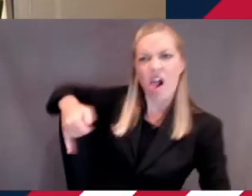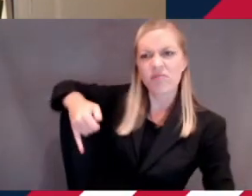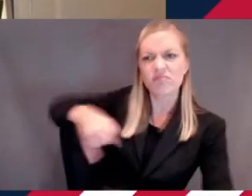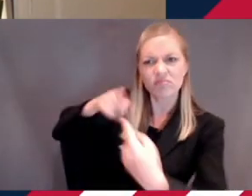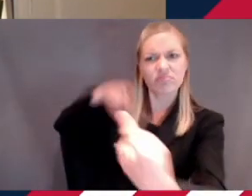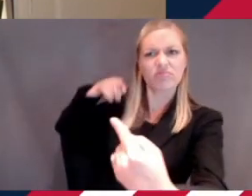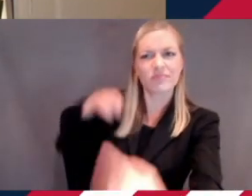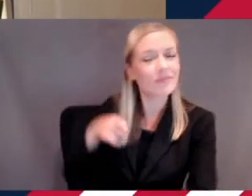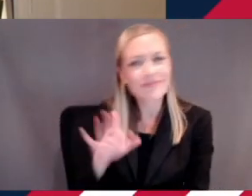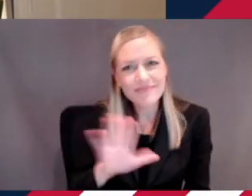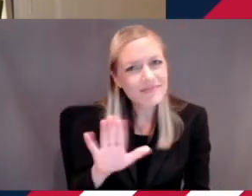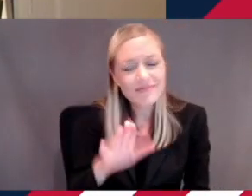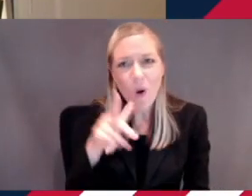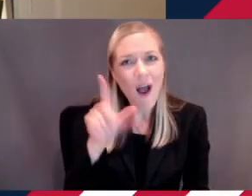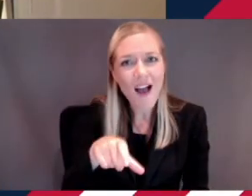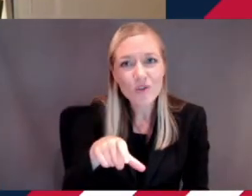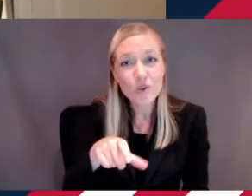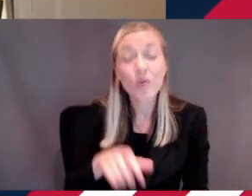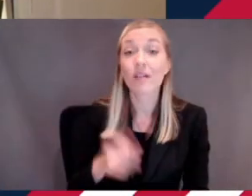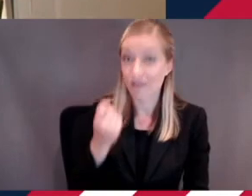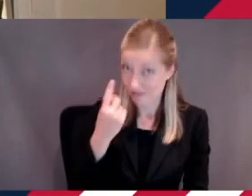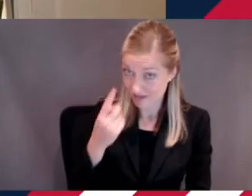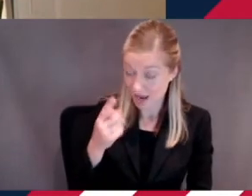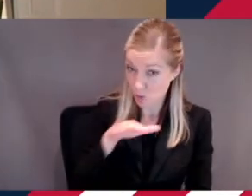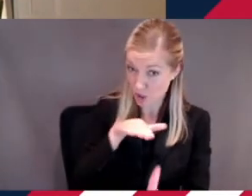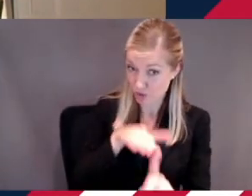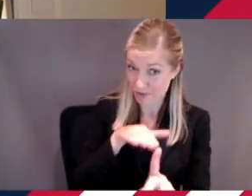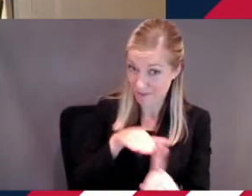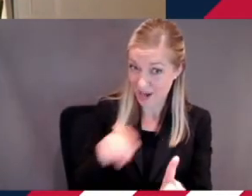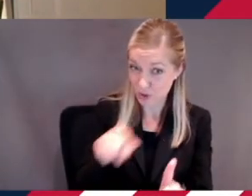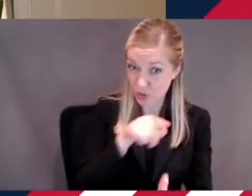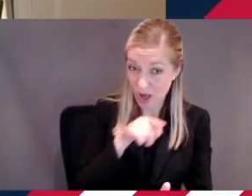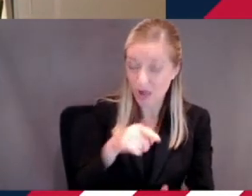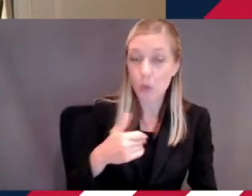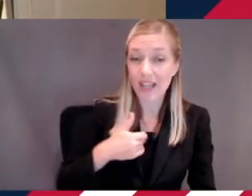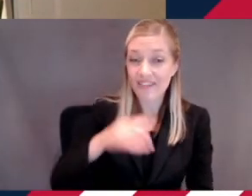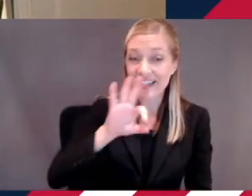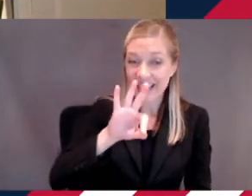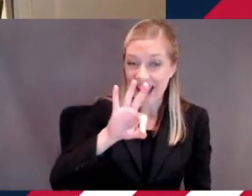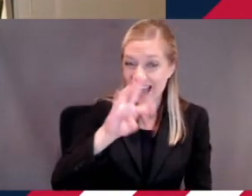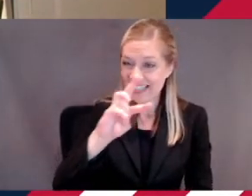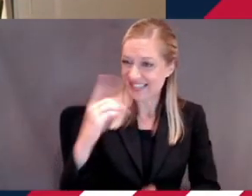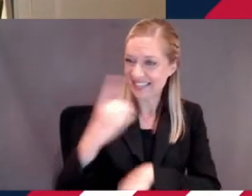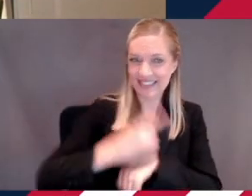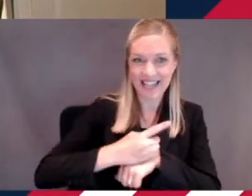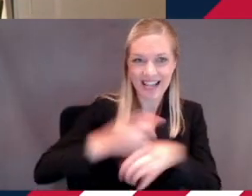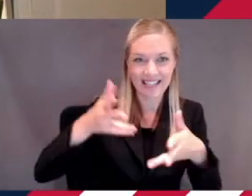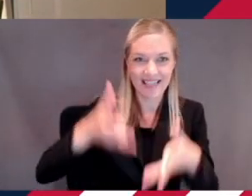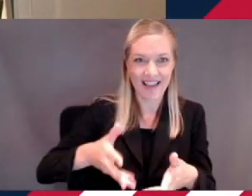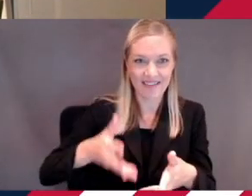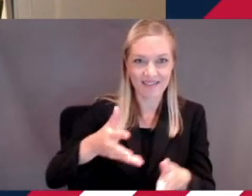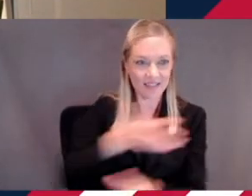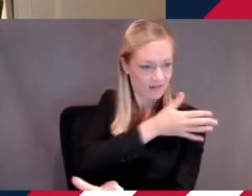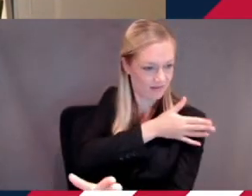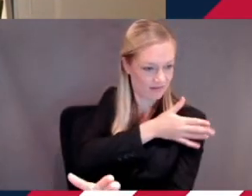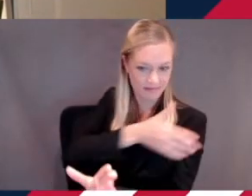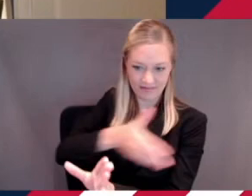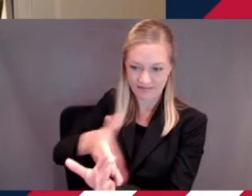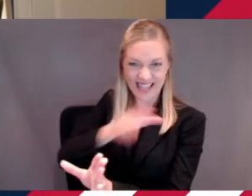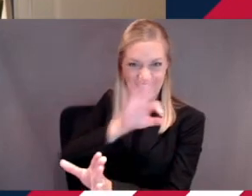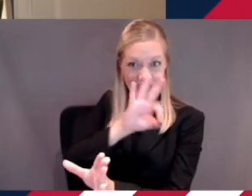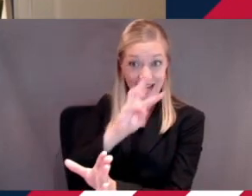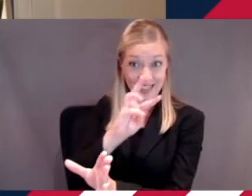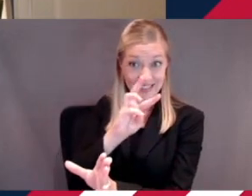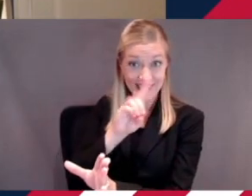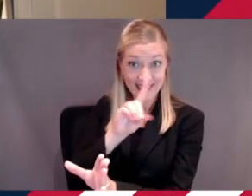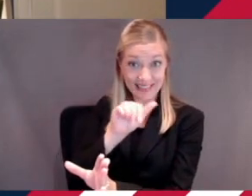the weekend, 96 days till the most important election of our lifetime. And frankly, it's less than 96 days because, for